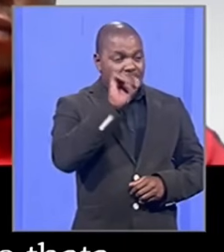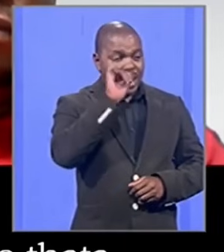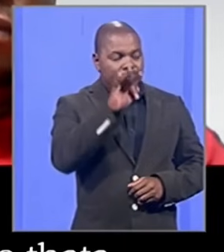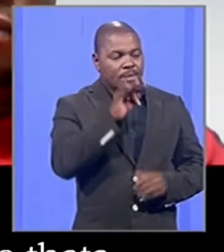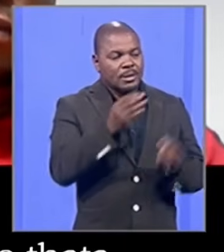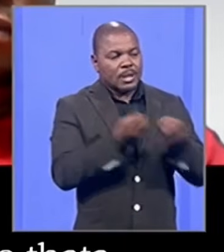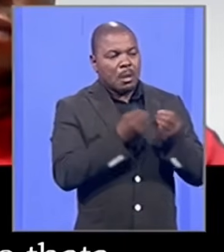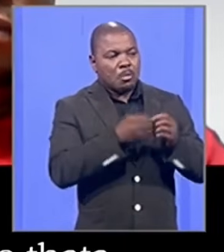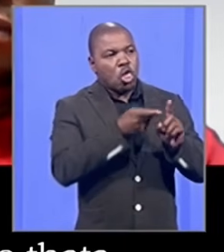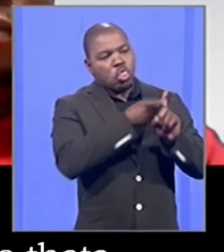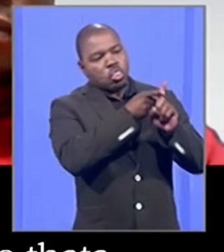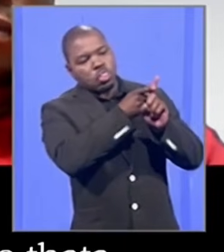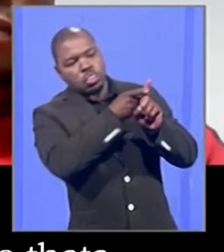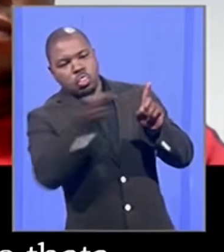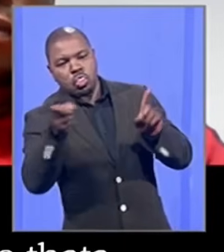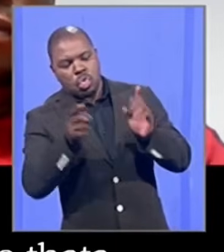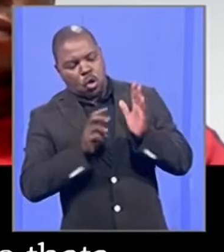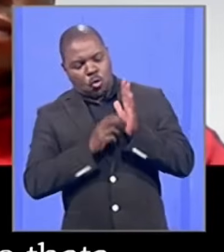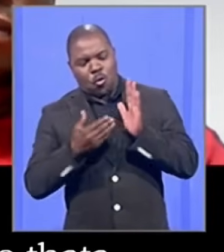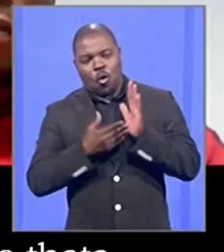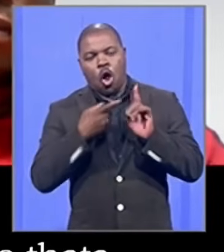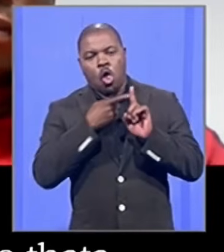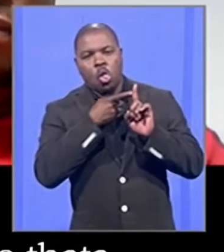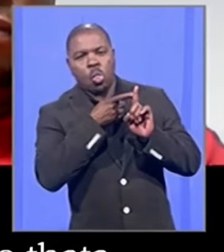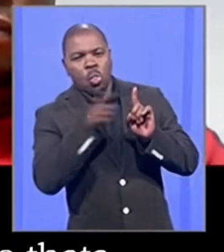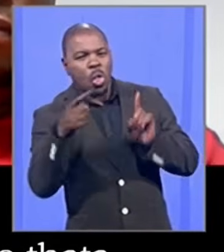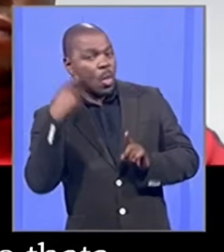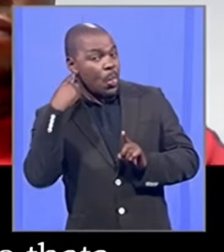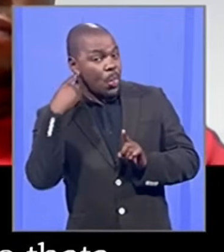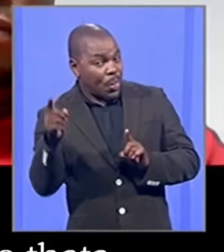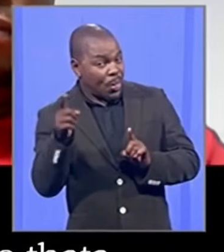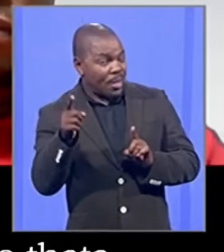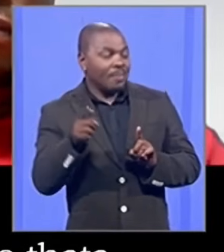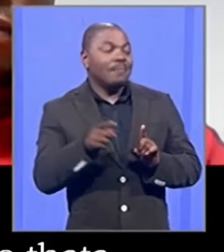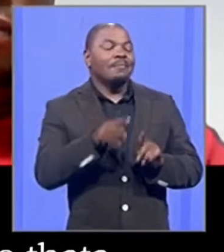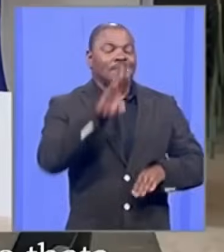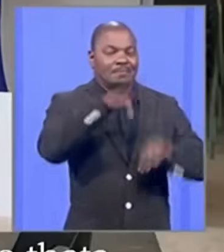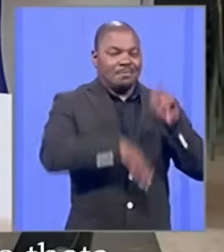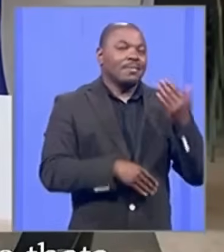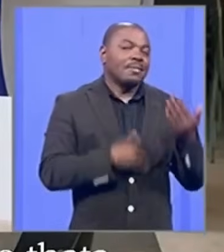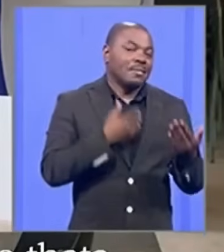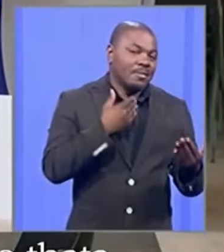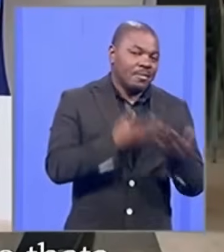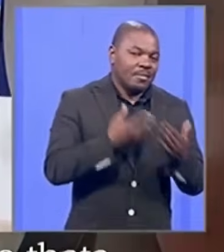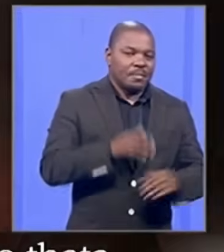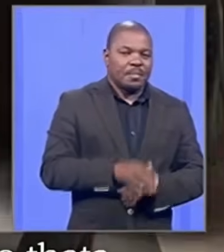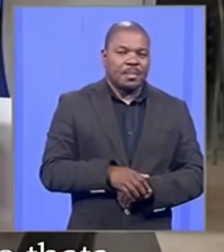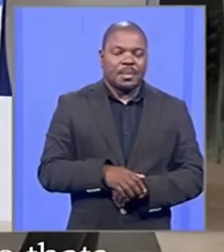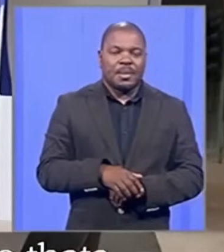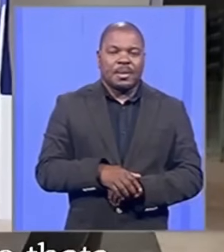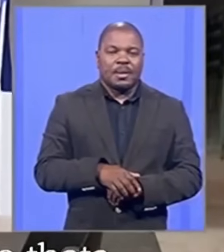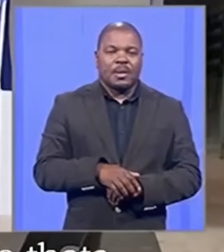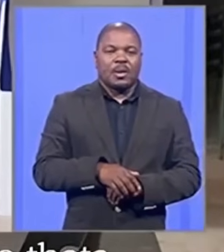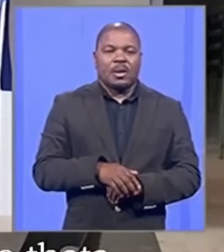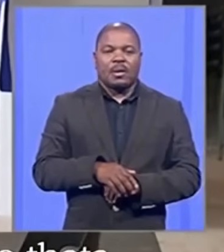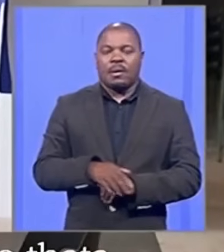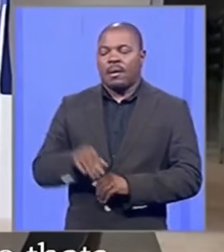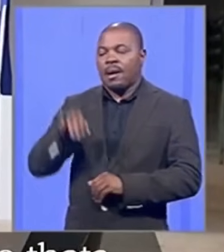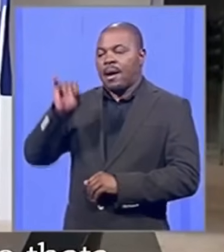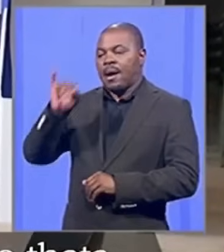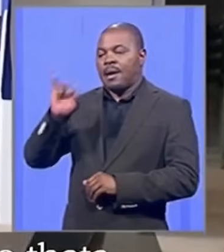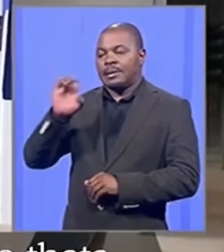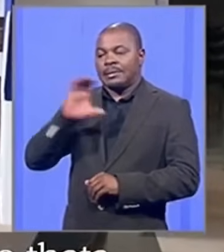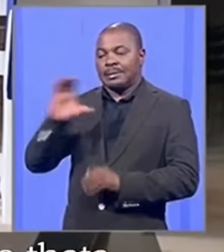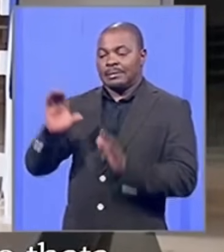contrary to what is contained within the code of conduct, they can be penalized. Khomišene ya ditlhopho mo nageng